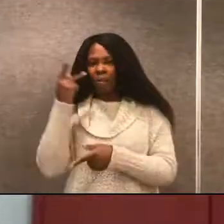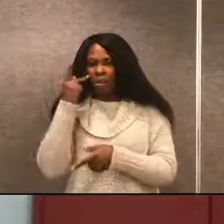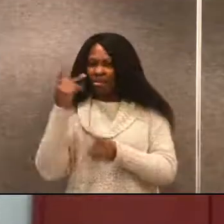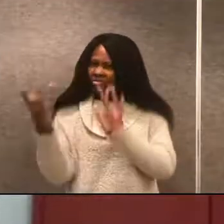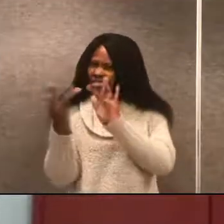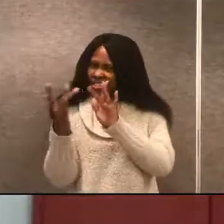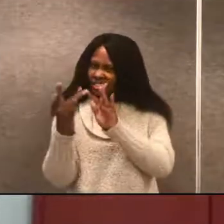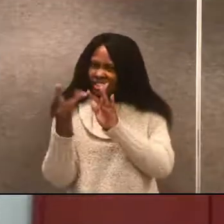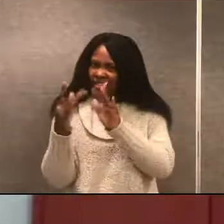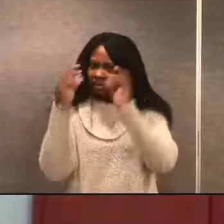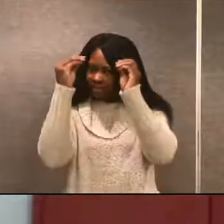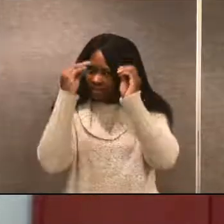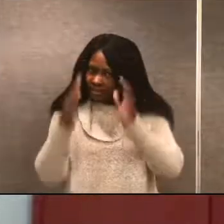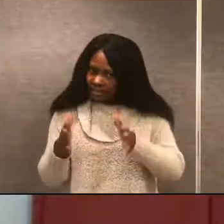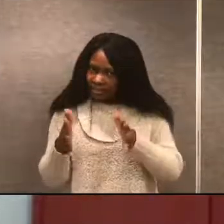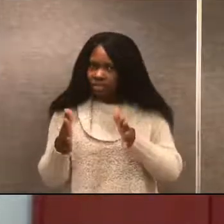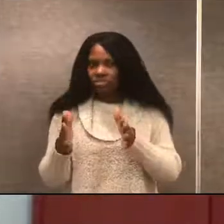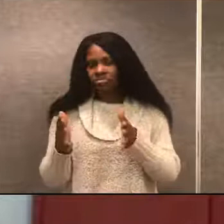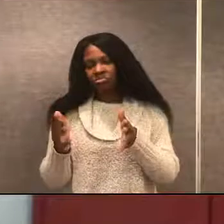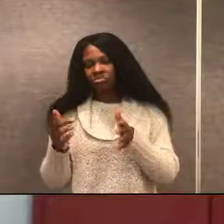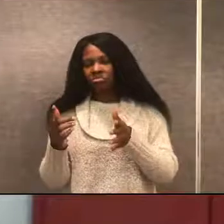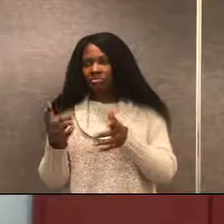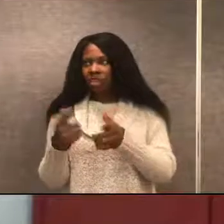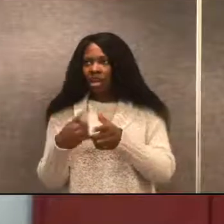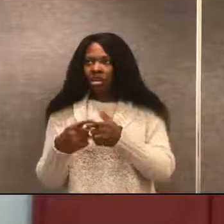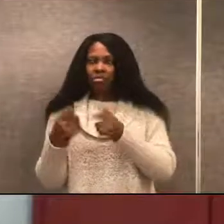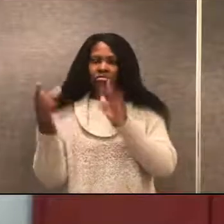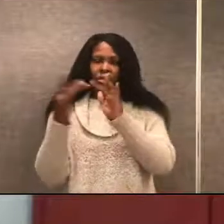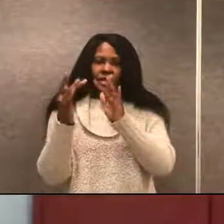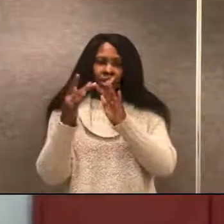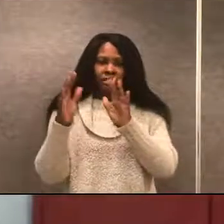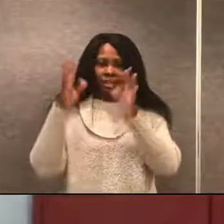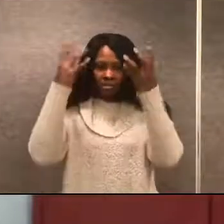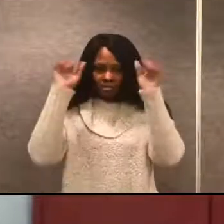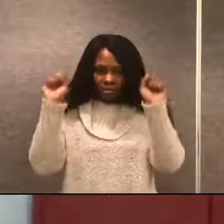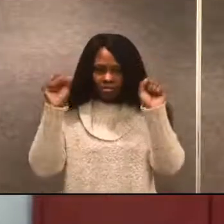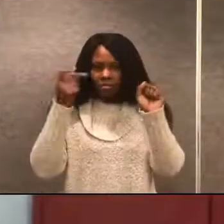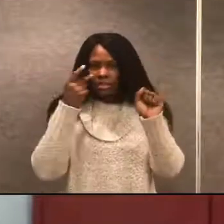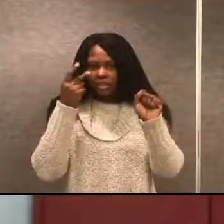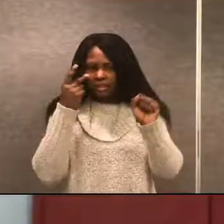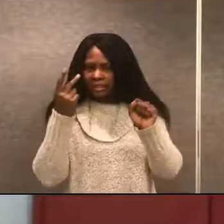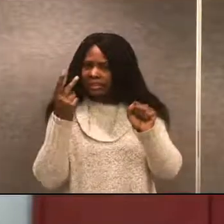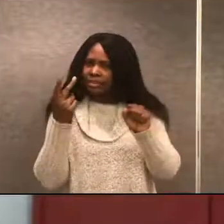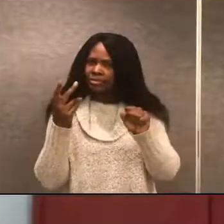As we begin to really move further and further into distance